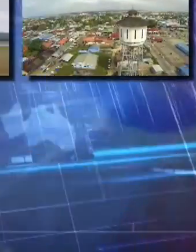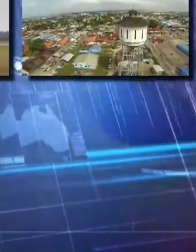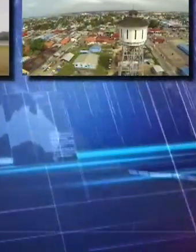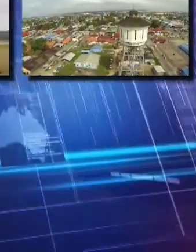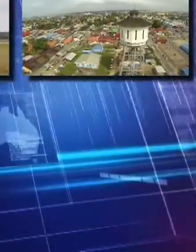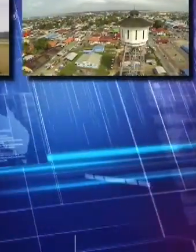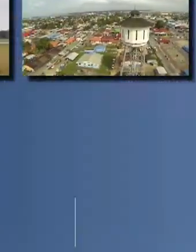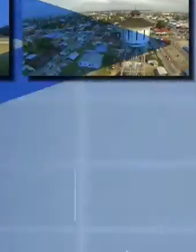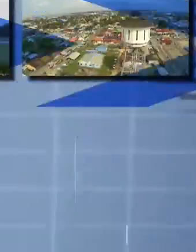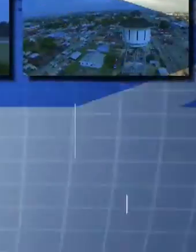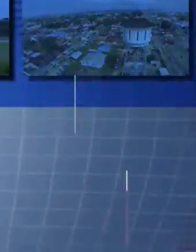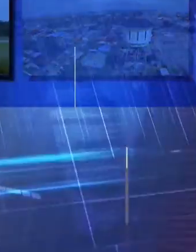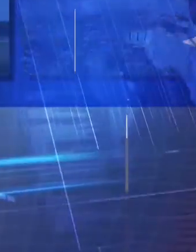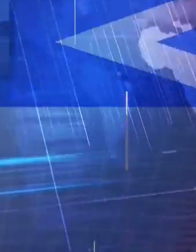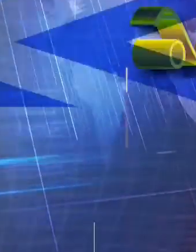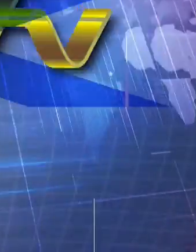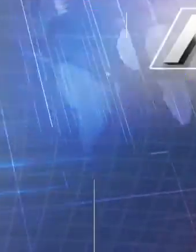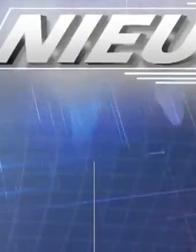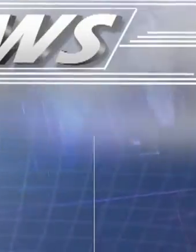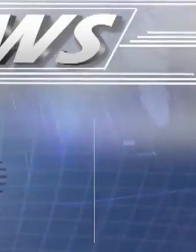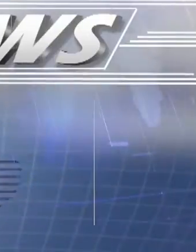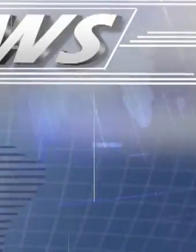TV Gelderland